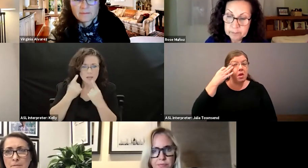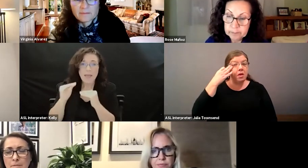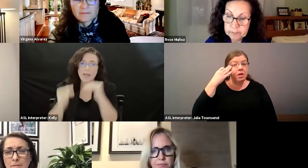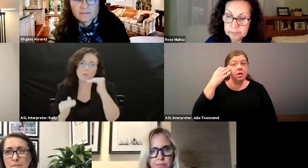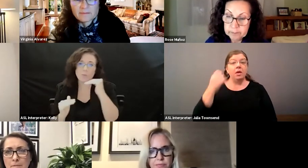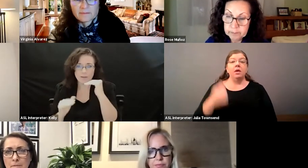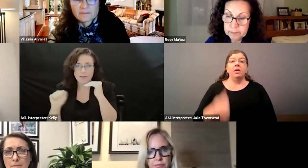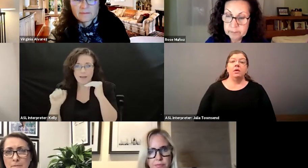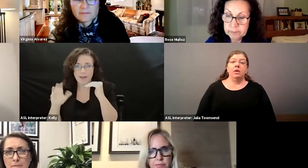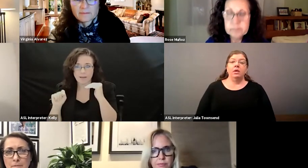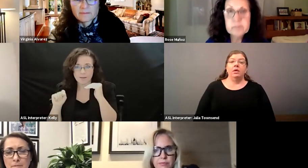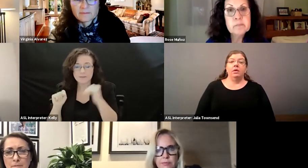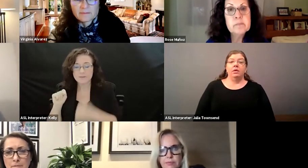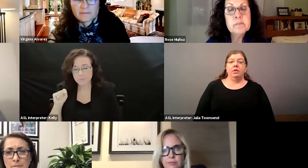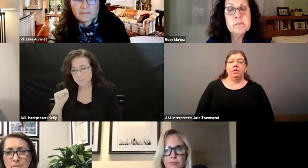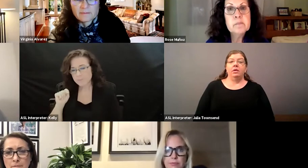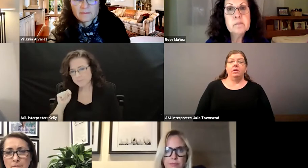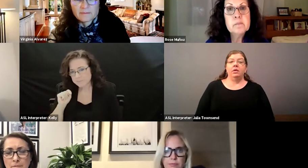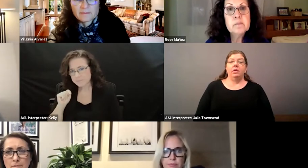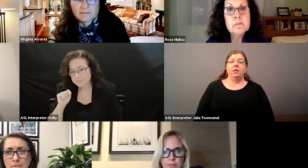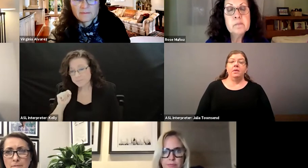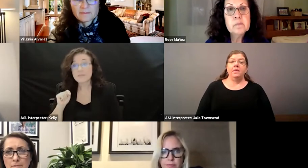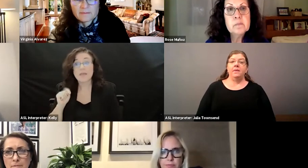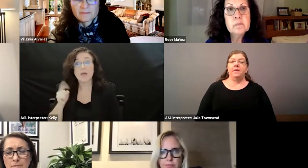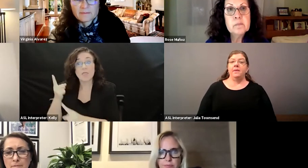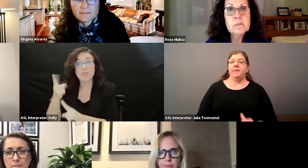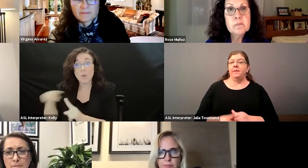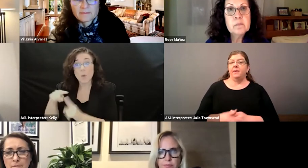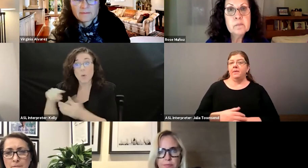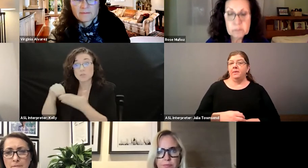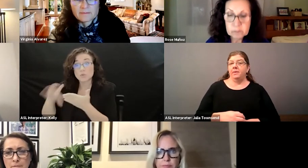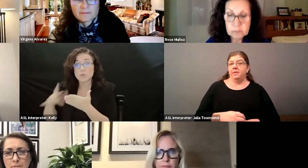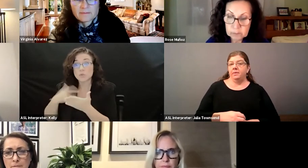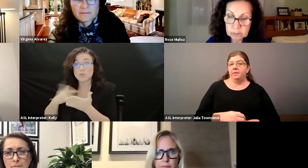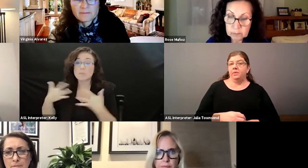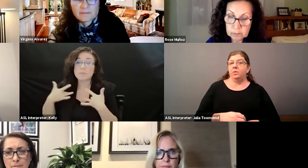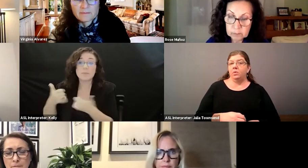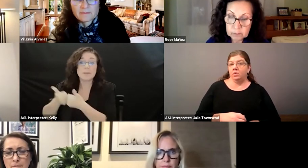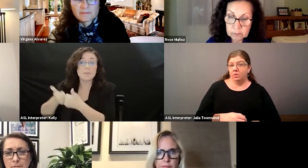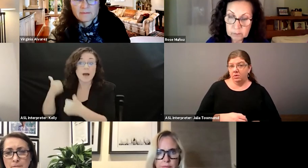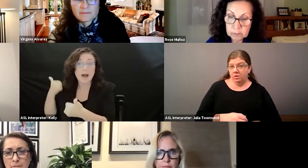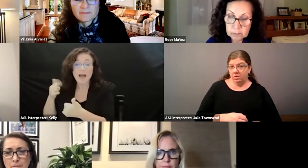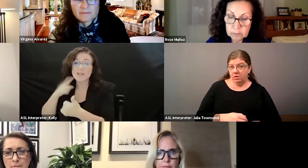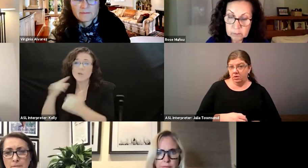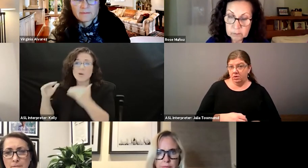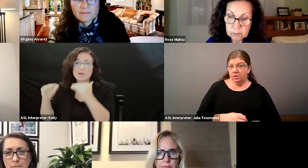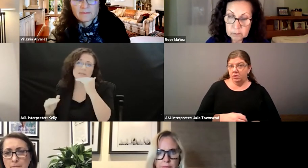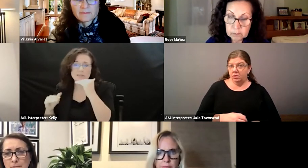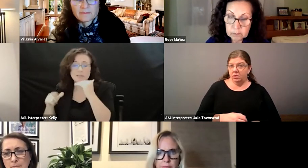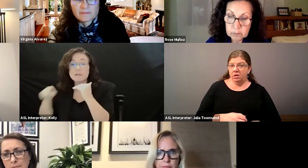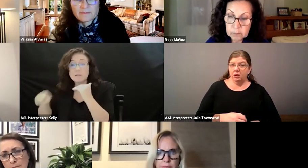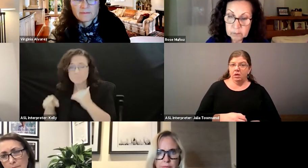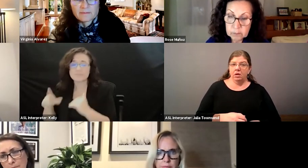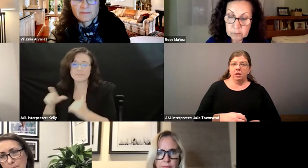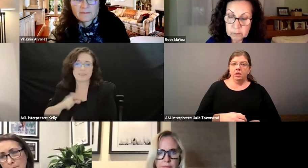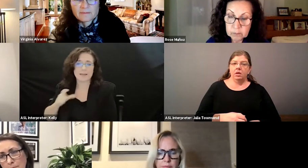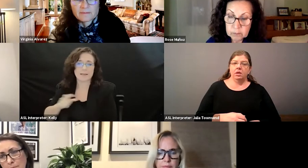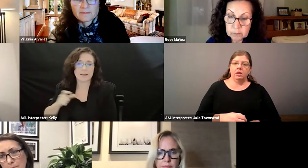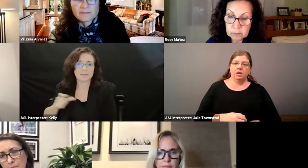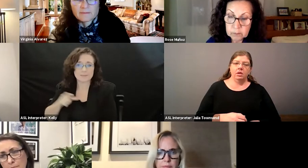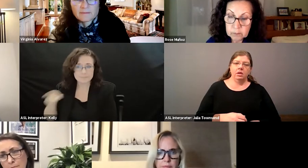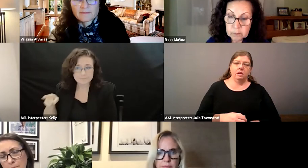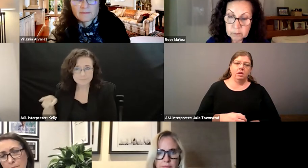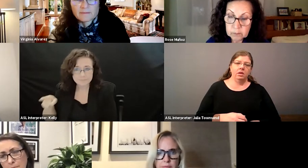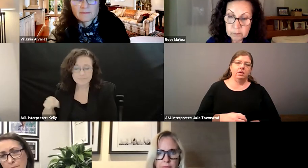predominantly latinx this displays you and demonstrates the strong need for an equity-driven approach towards education the resolution aims to